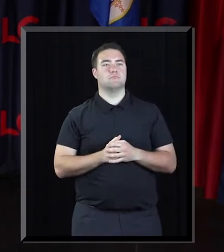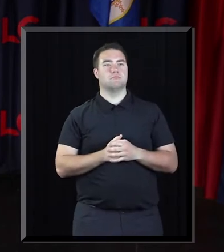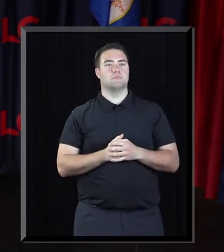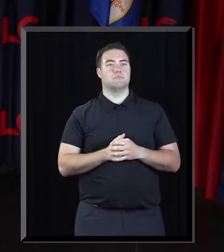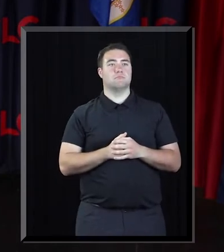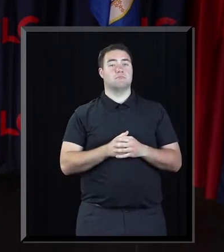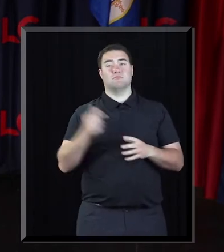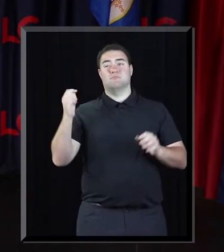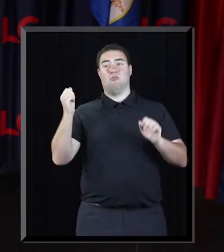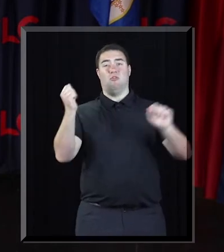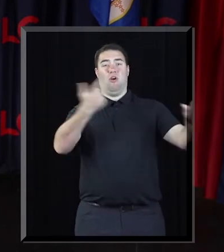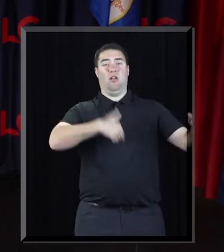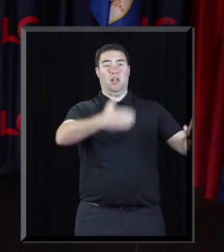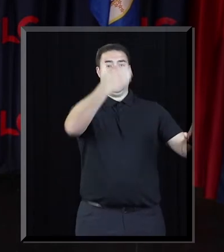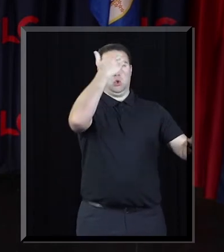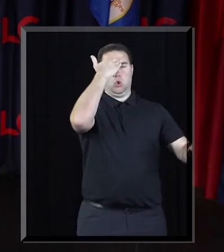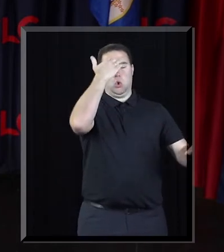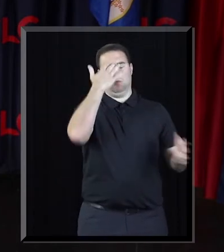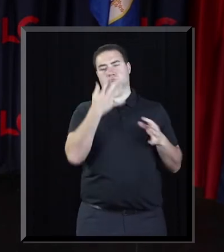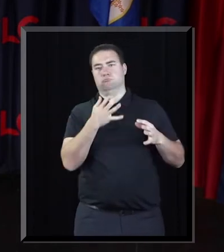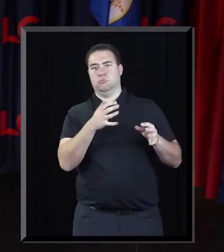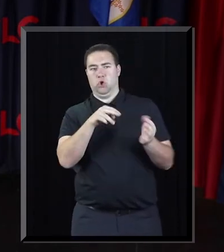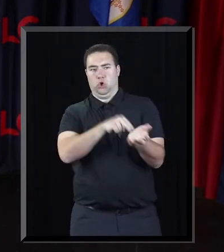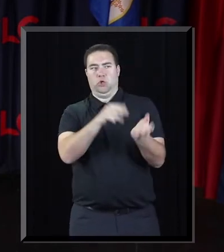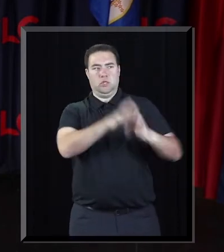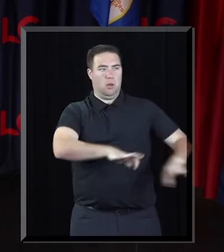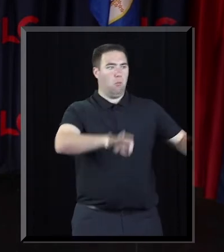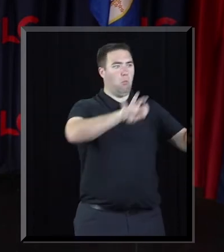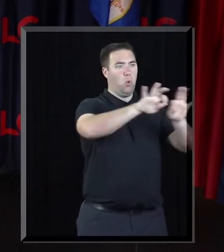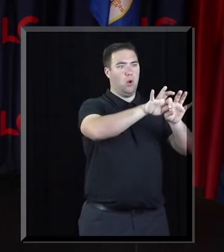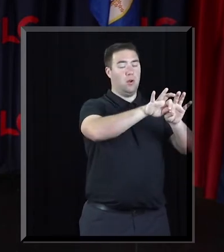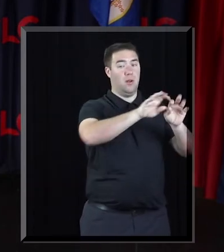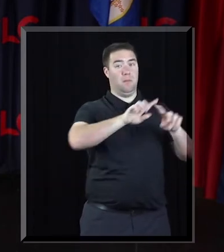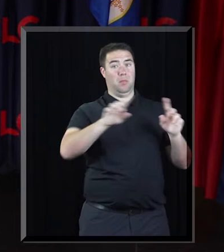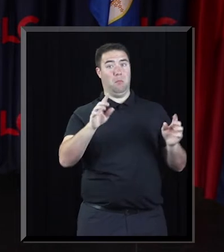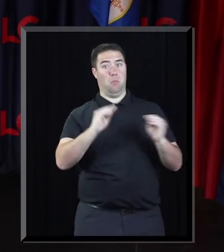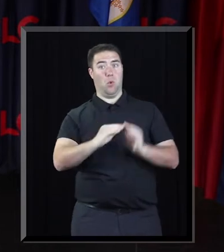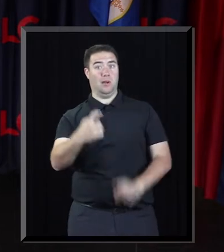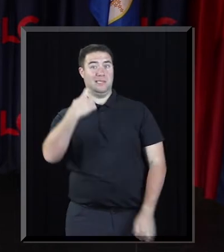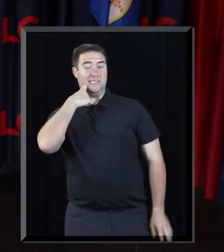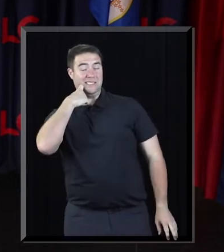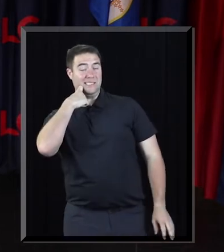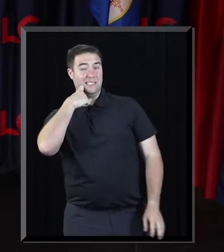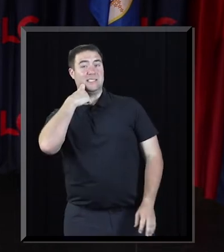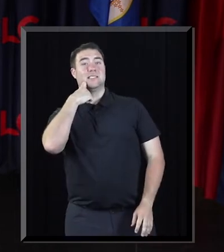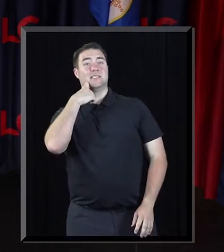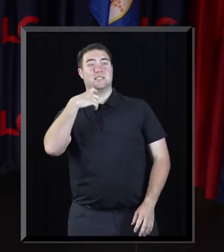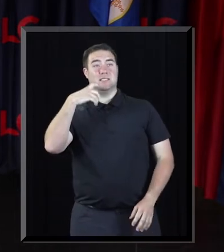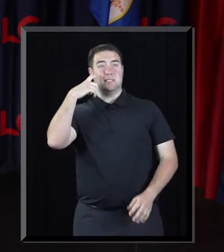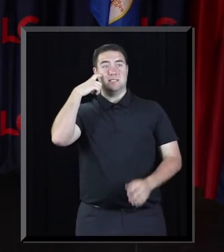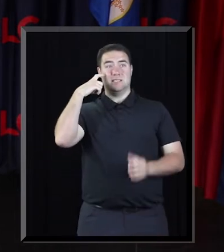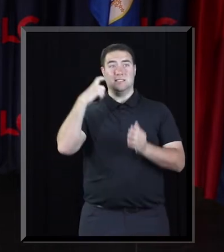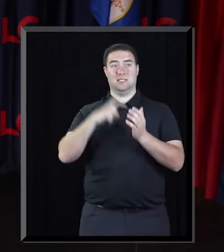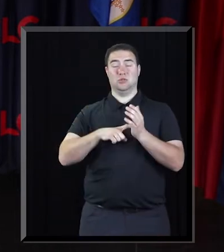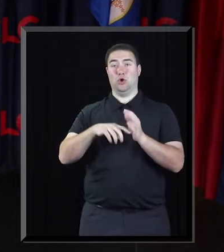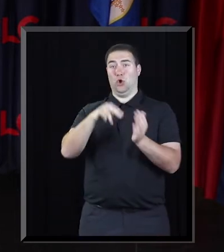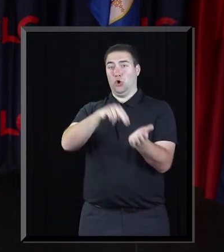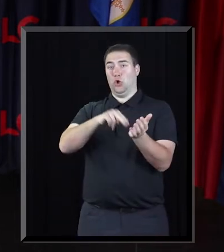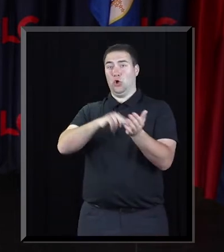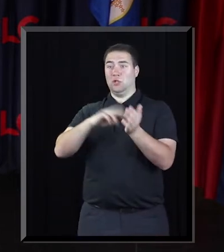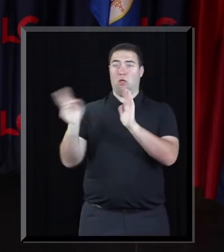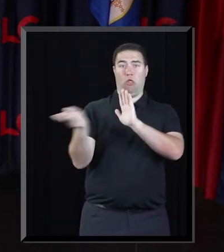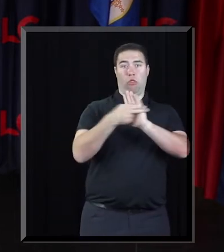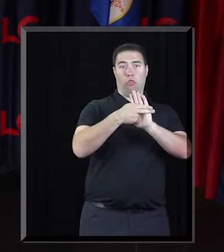nurses are to our health care system. But in recent months, we've seen our nurses be handed a label that they truly